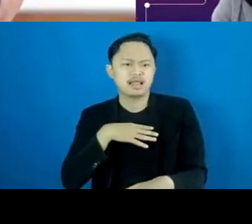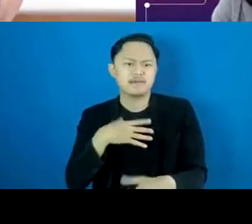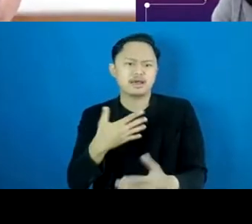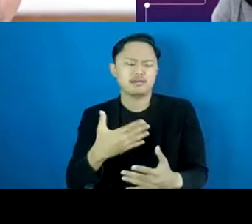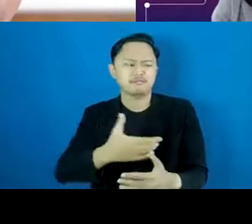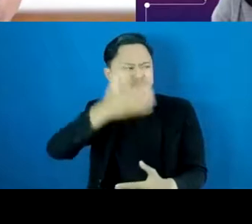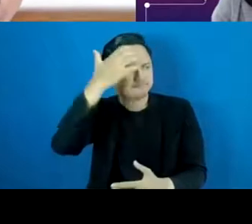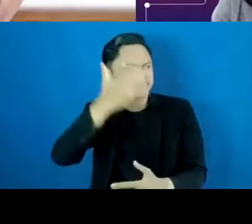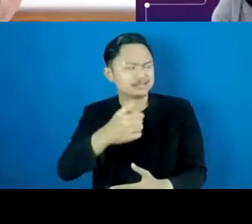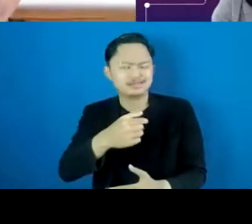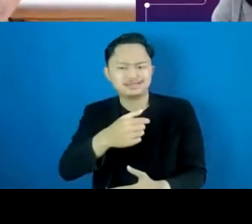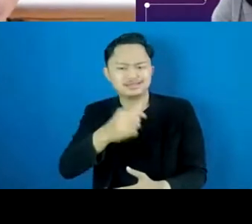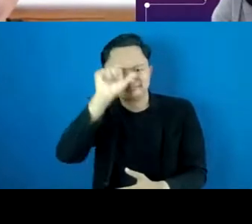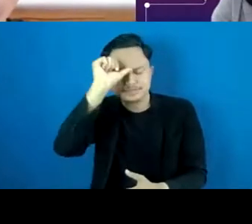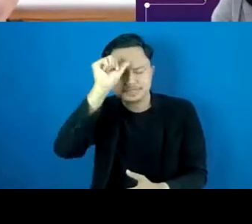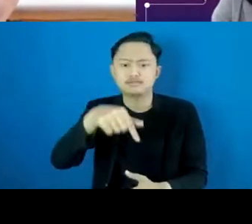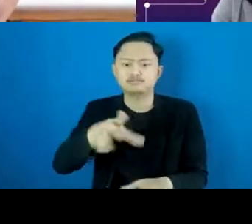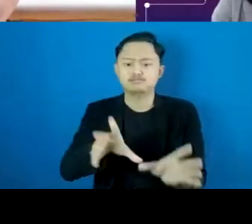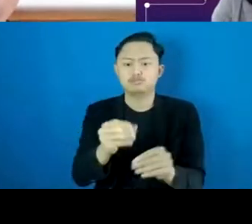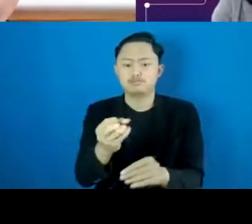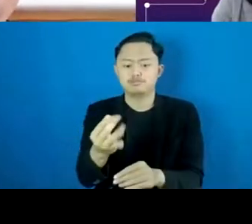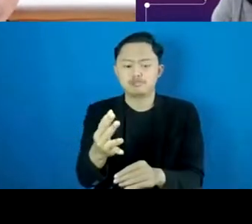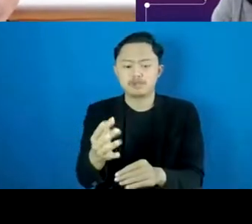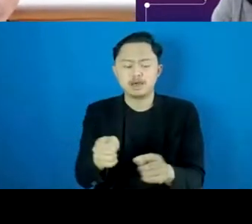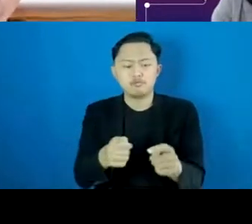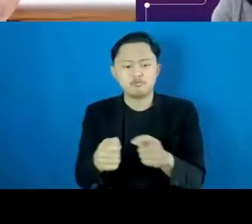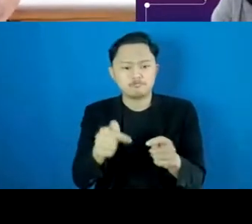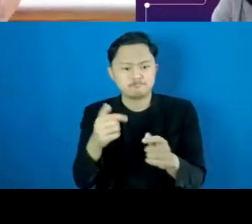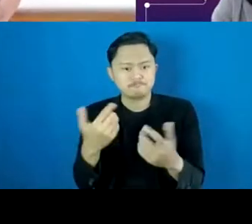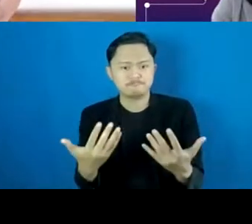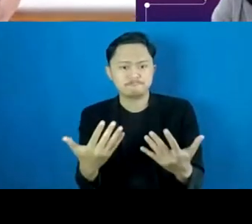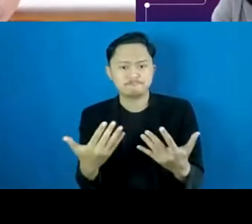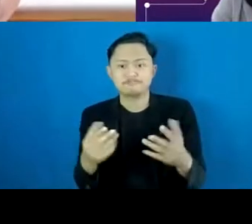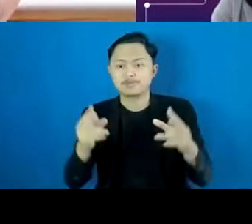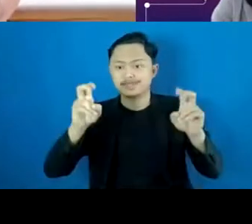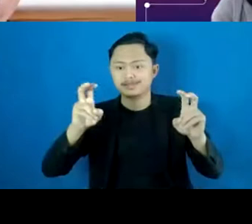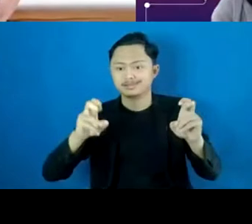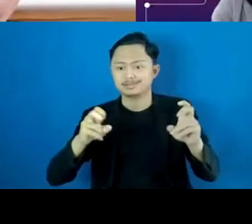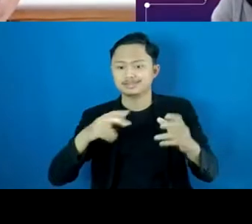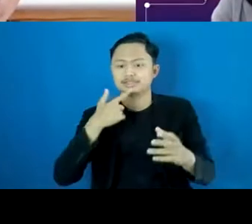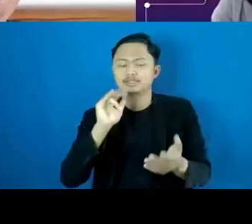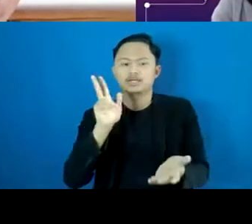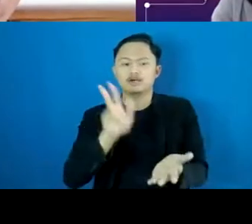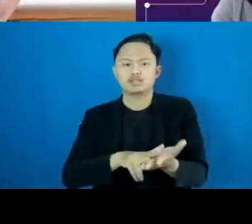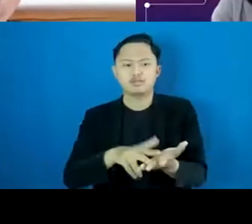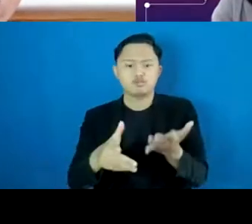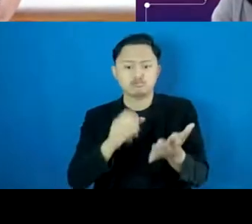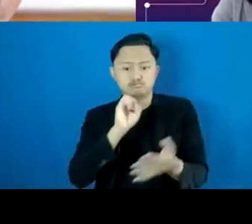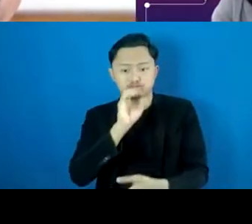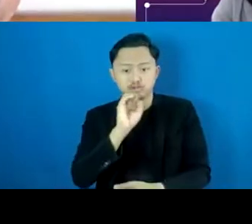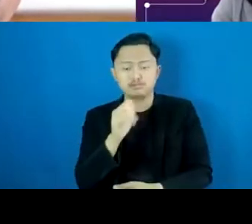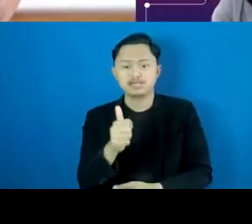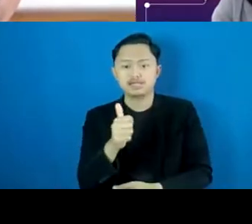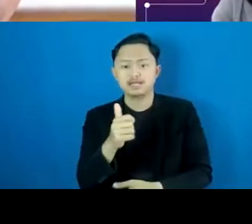India right now? Are there any national regulation related to the term of the contract? And it has been answered. And in the chat